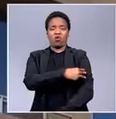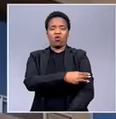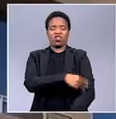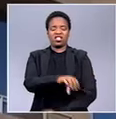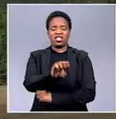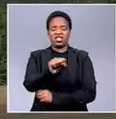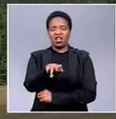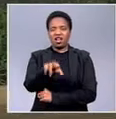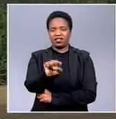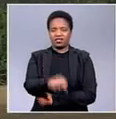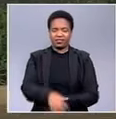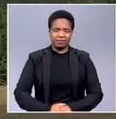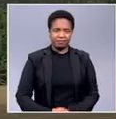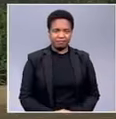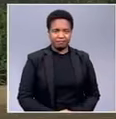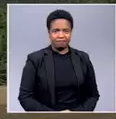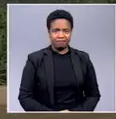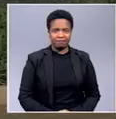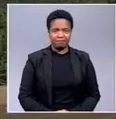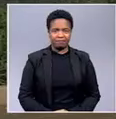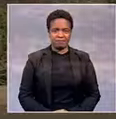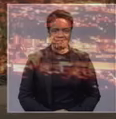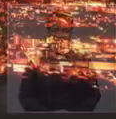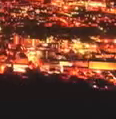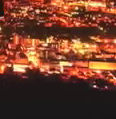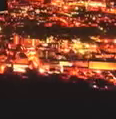African Revenue Services.